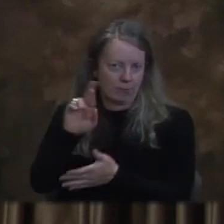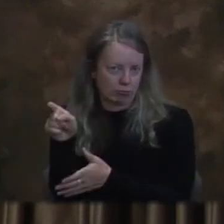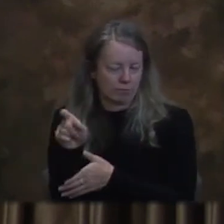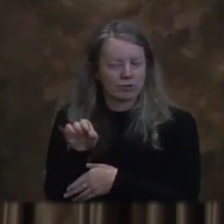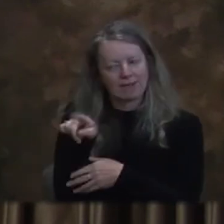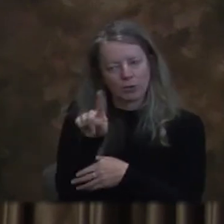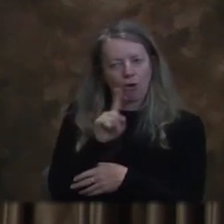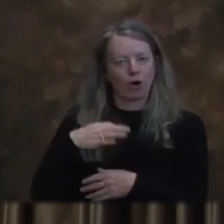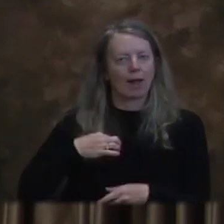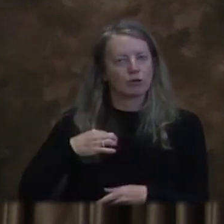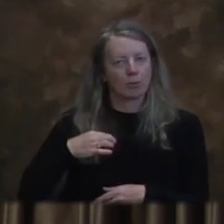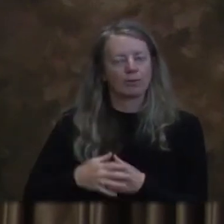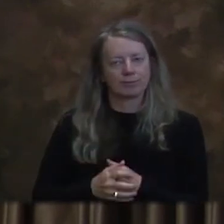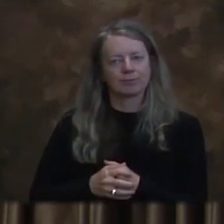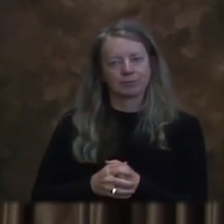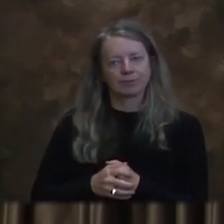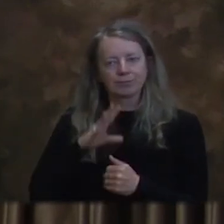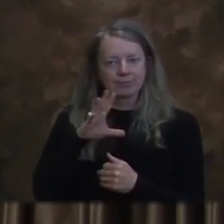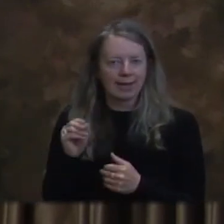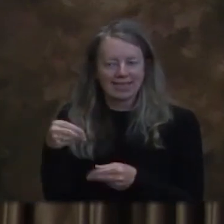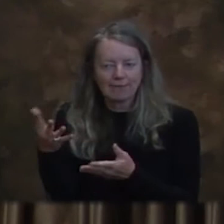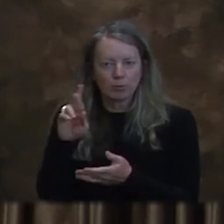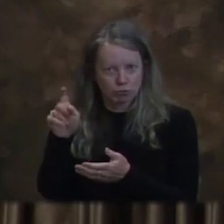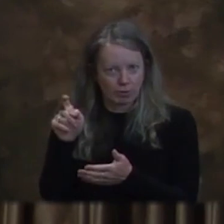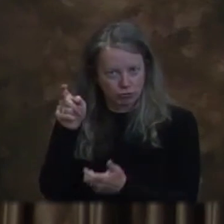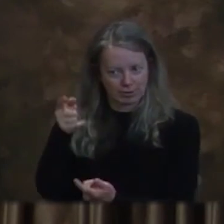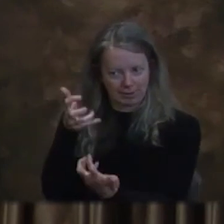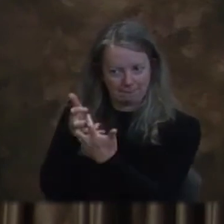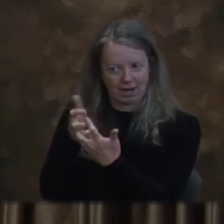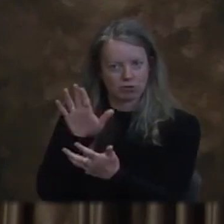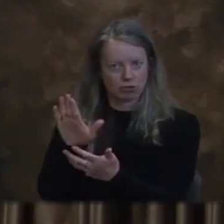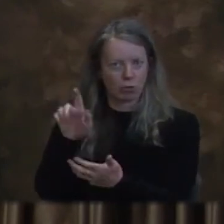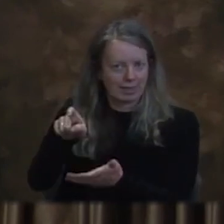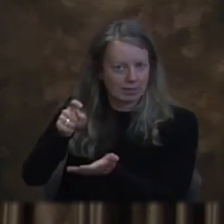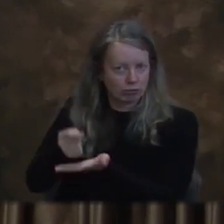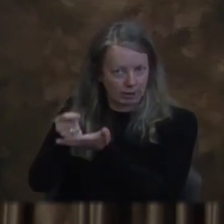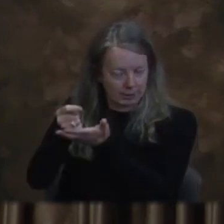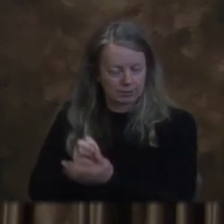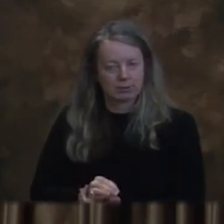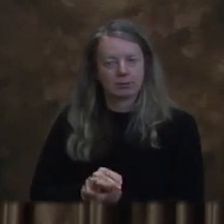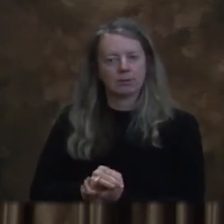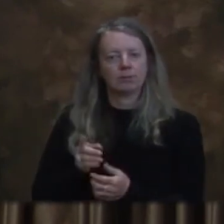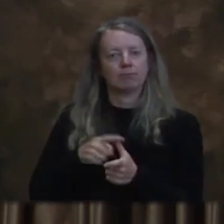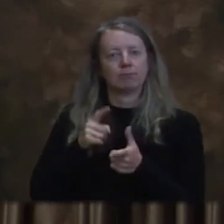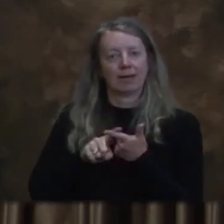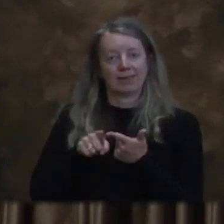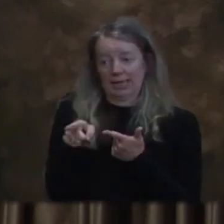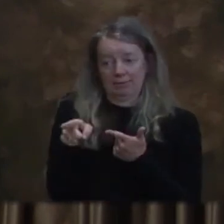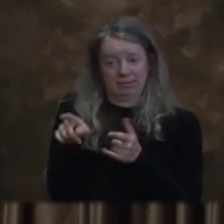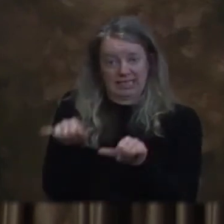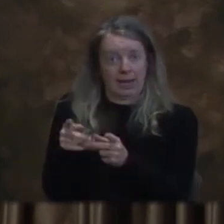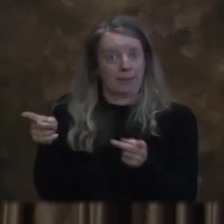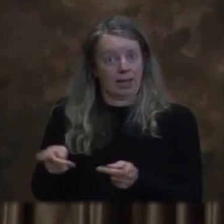eligible, and that's appropriate for your treatment. And then you will be able to fill that prescription right there